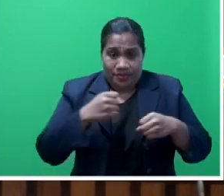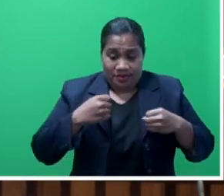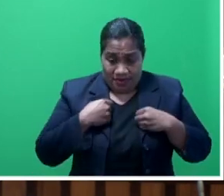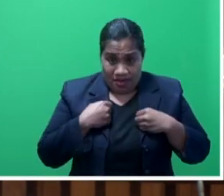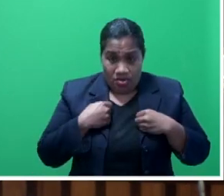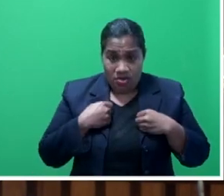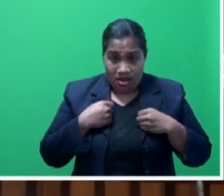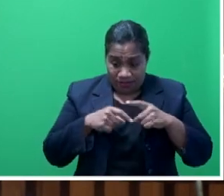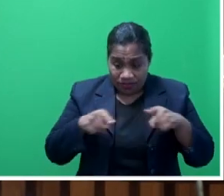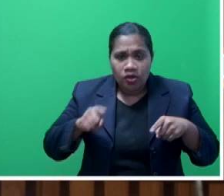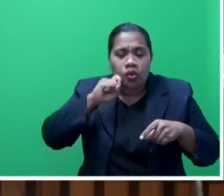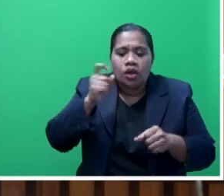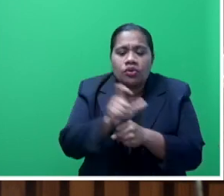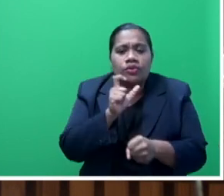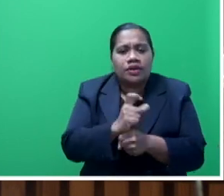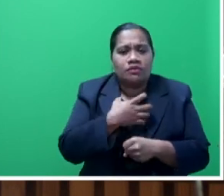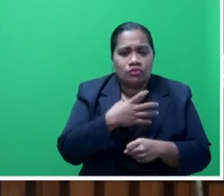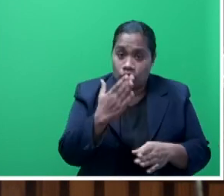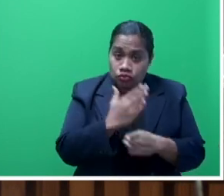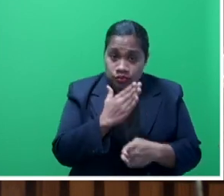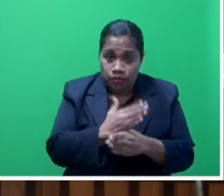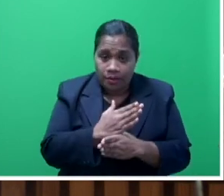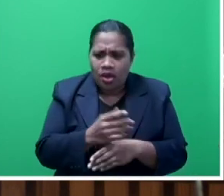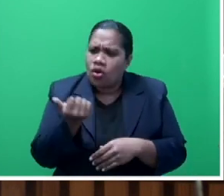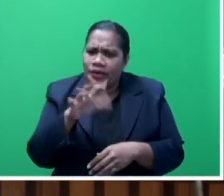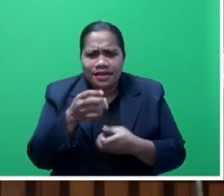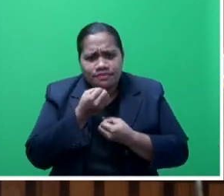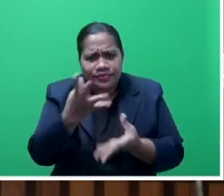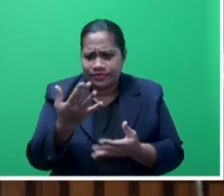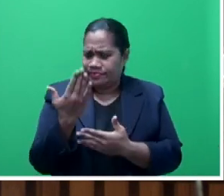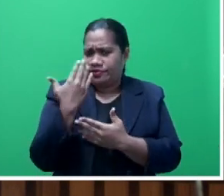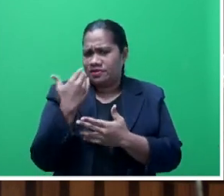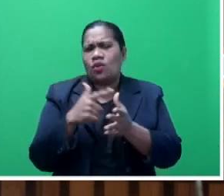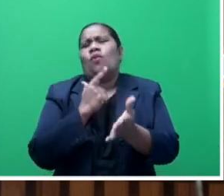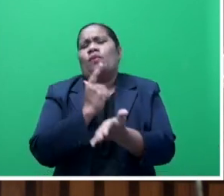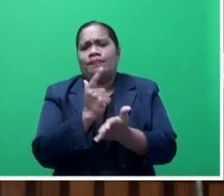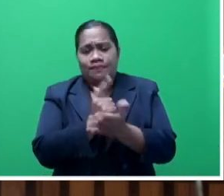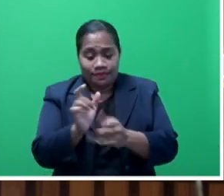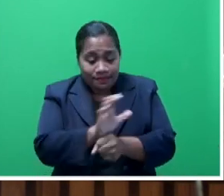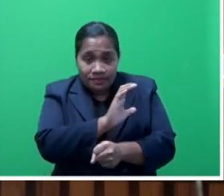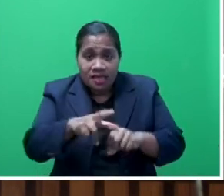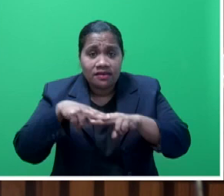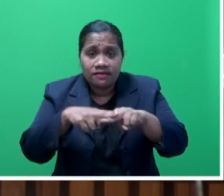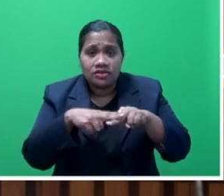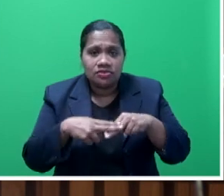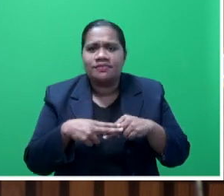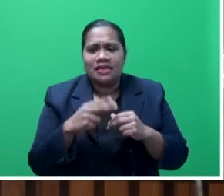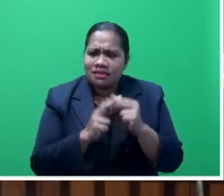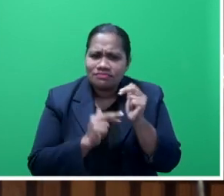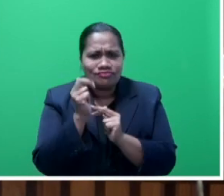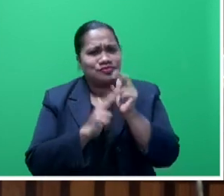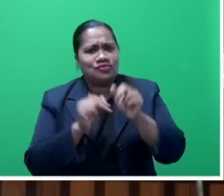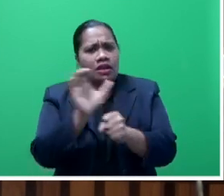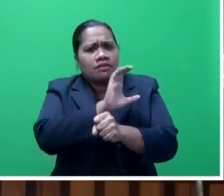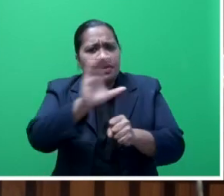jobs. As we've highlighted previously, a lot of companies in Fiji, Mr. Speaker, sir, construction companies, road-making